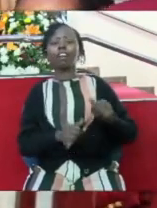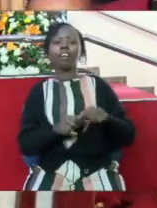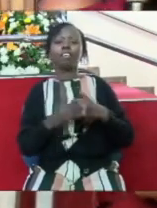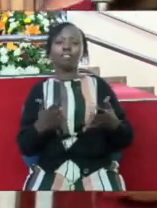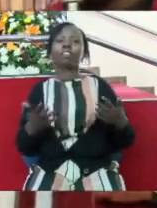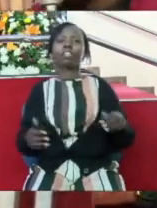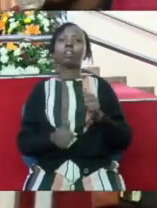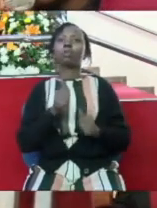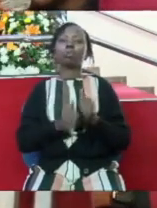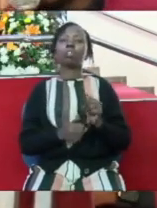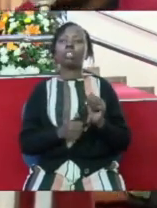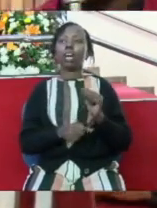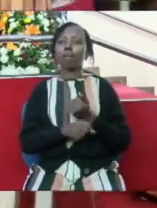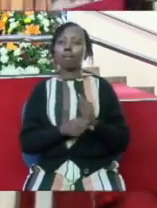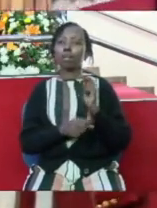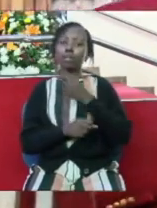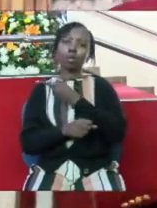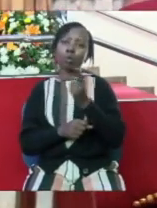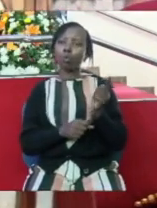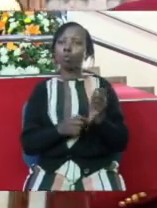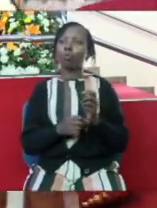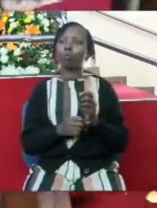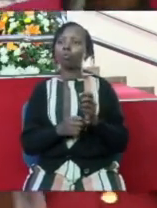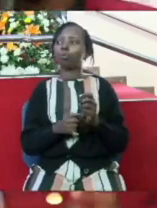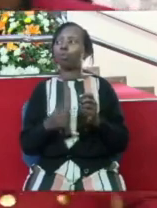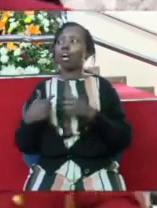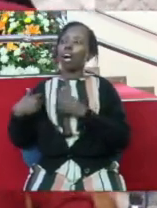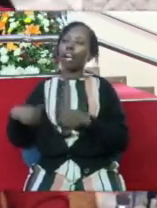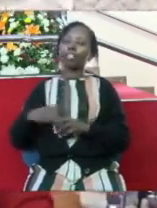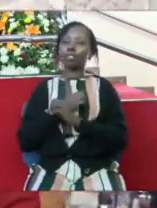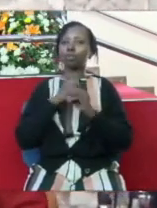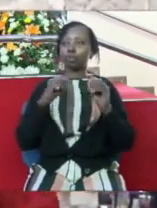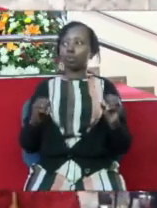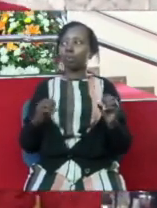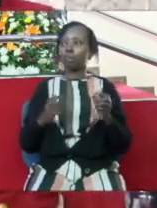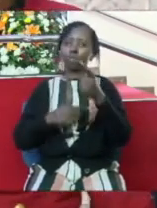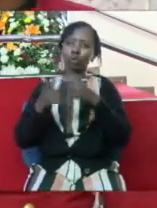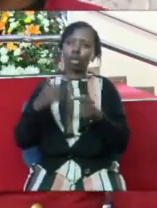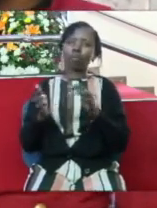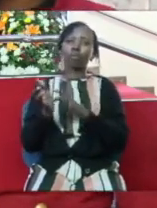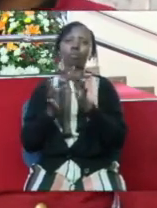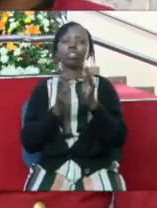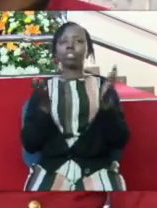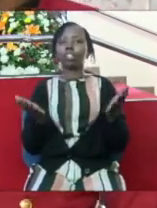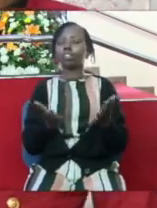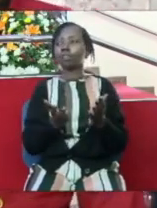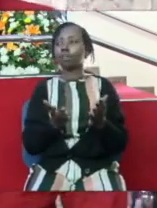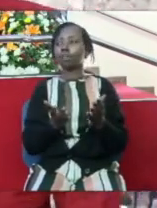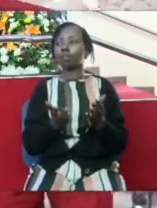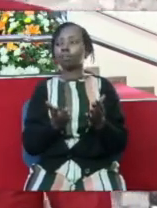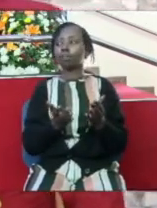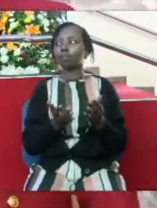Keep coming. Njoo tu kwa Yesu. Keep coming. It's not all gone. Haijaisha kabisa. Njoo kwa Yesu. It's not all lost.